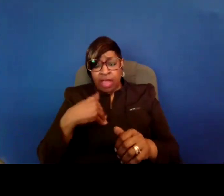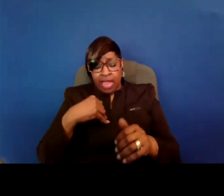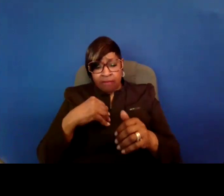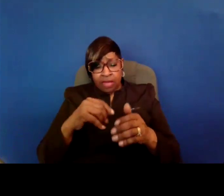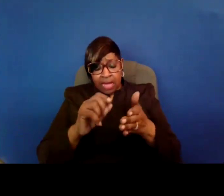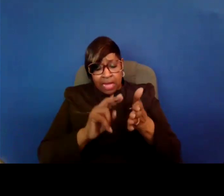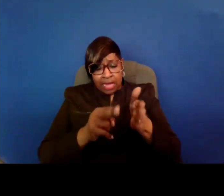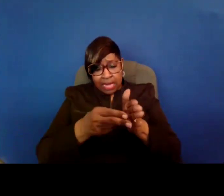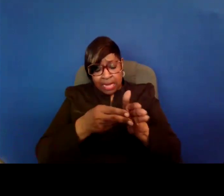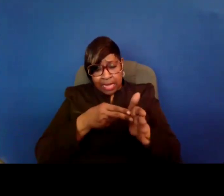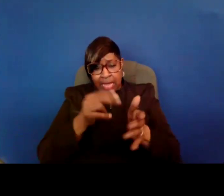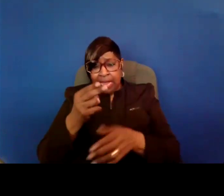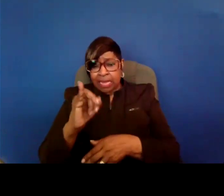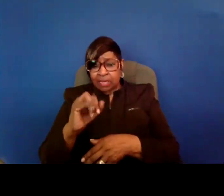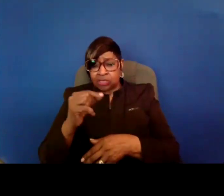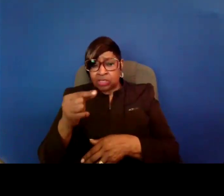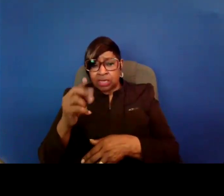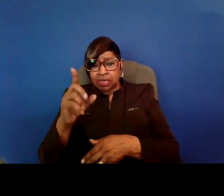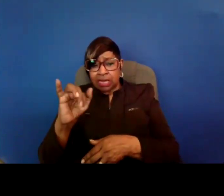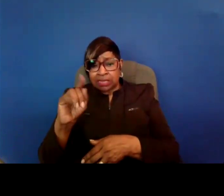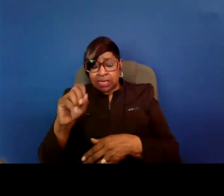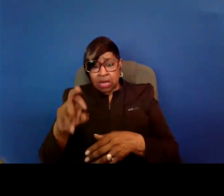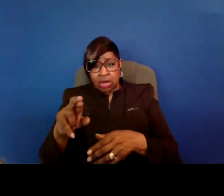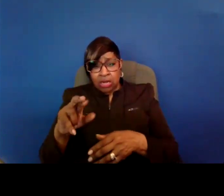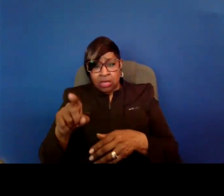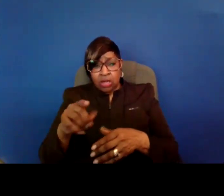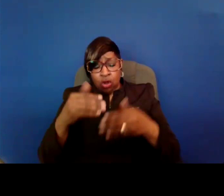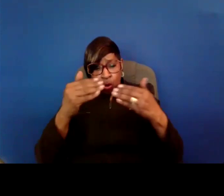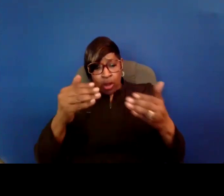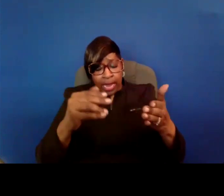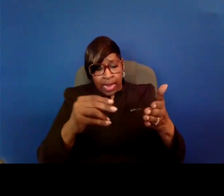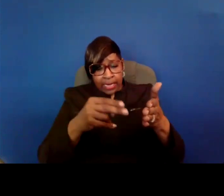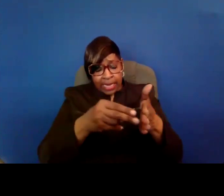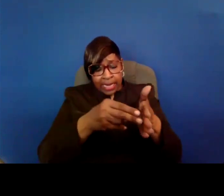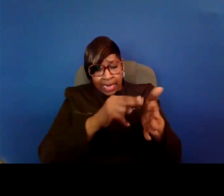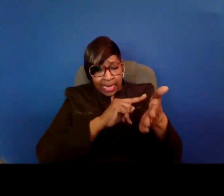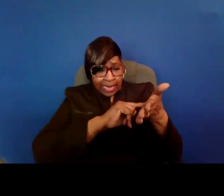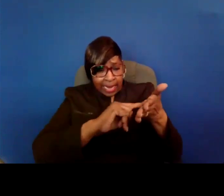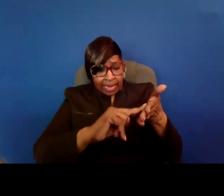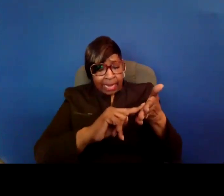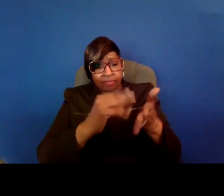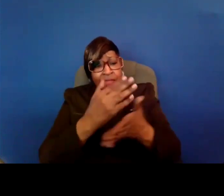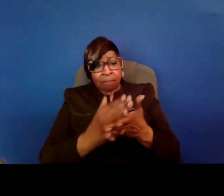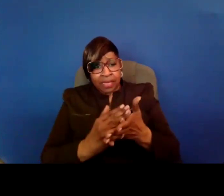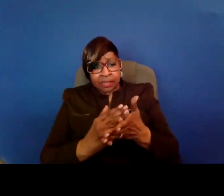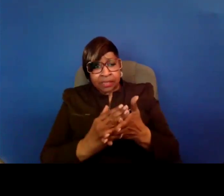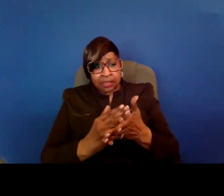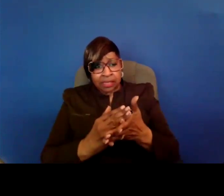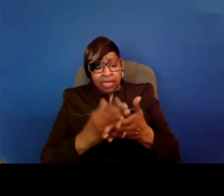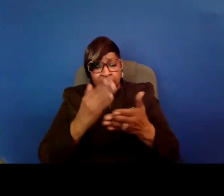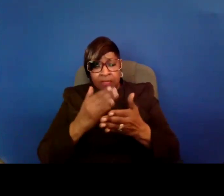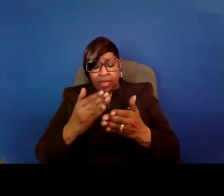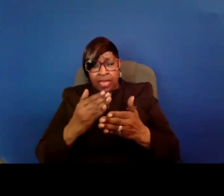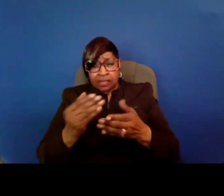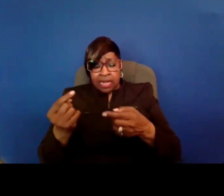nearby, go ahead and highlight the pieces, the little sound bites that are coming